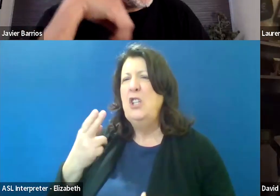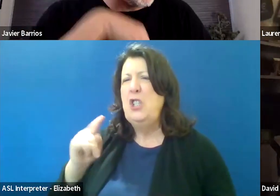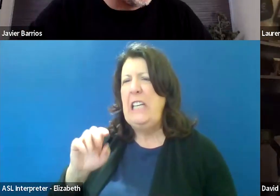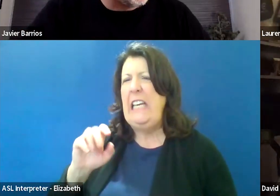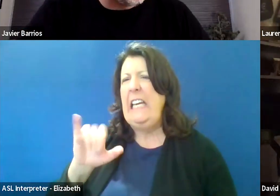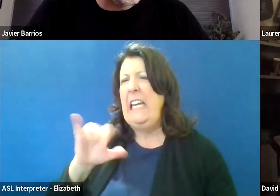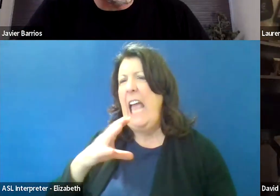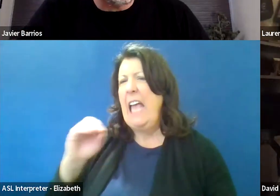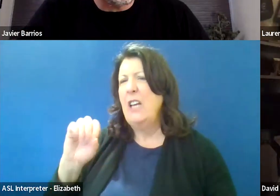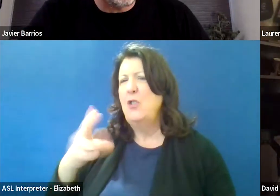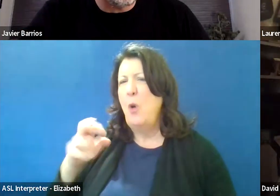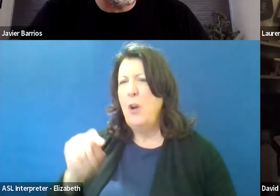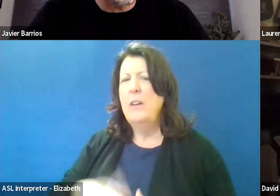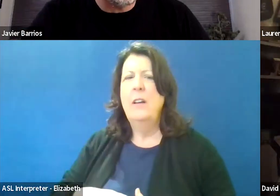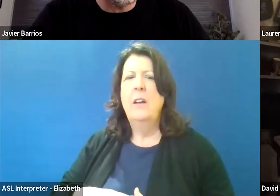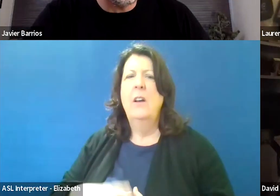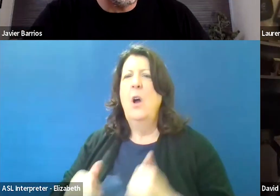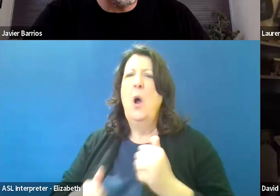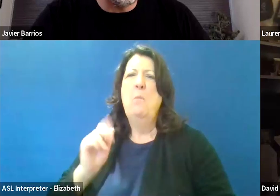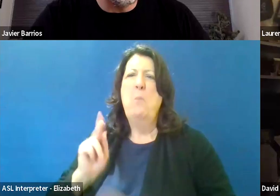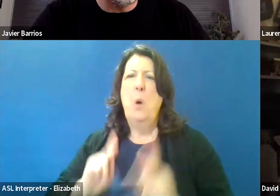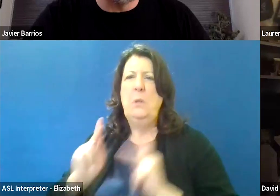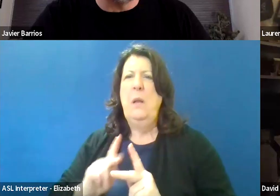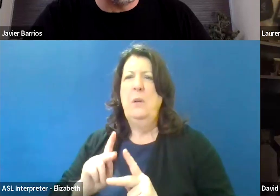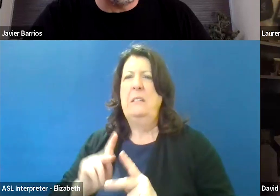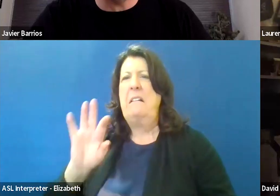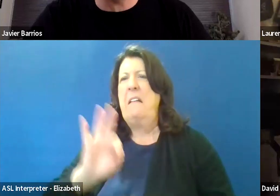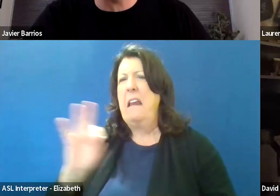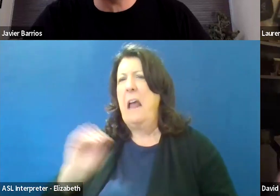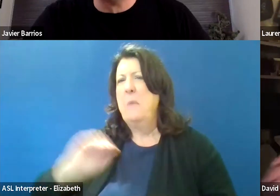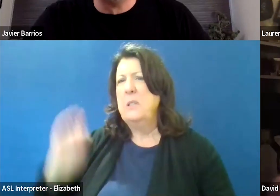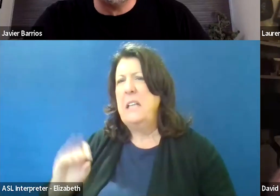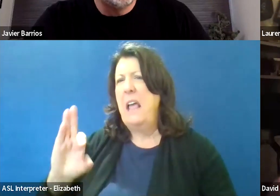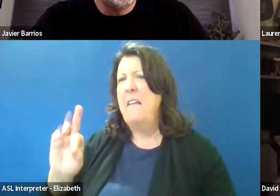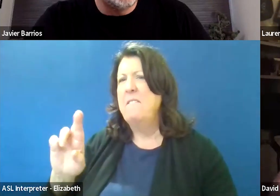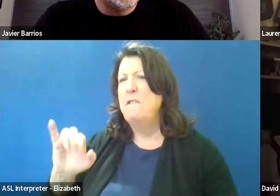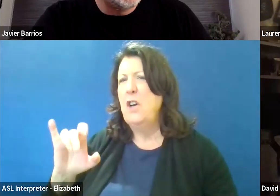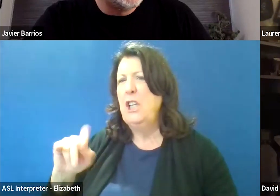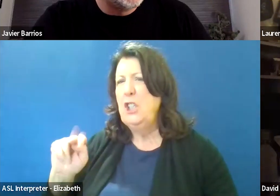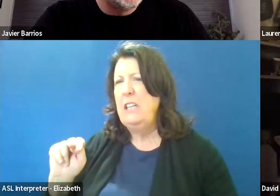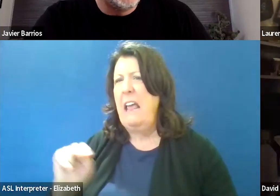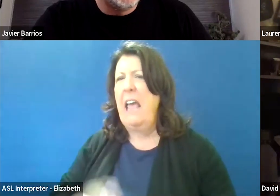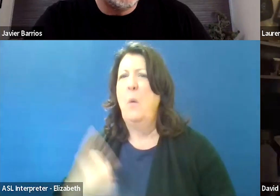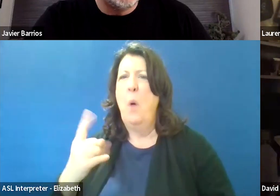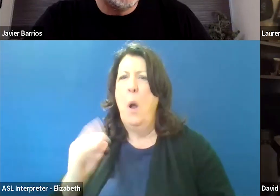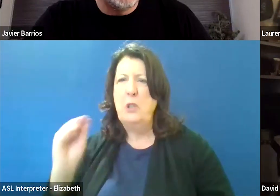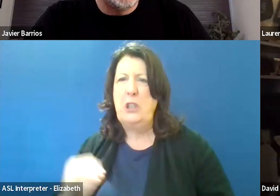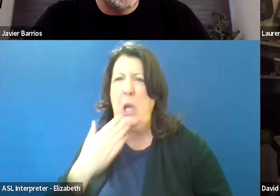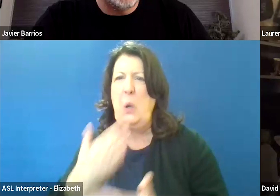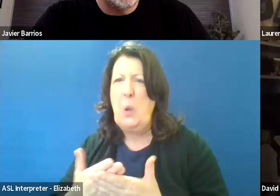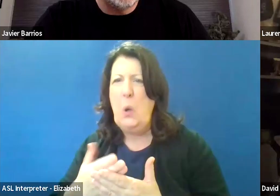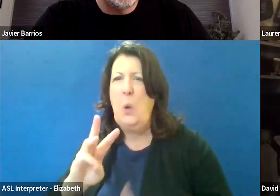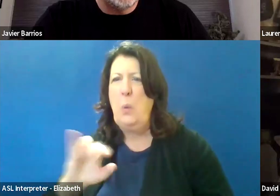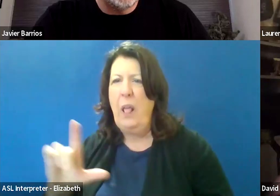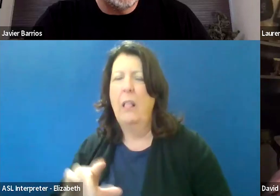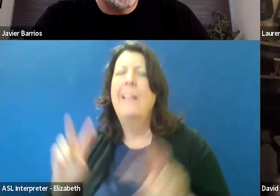people, sex is 99% friction, 1% goodwill, like all that kind of stuff. He imparted that wisdom to me. So I sort of was telling the story of how